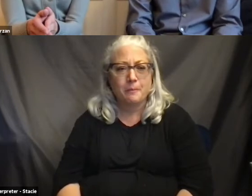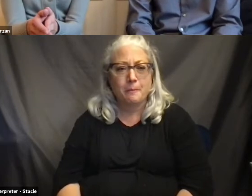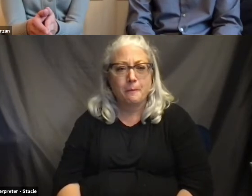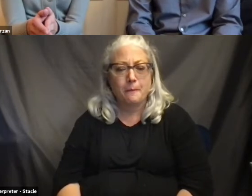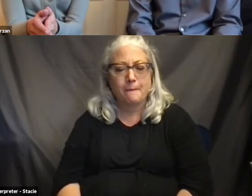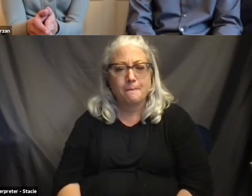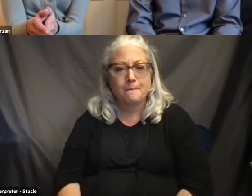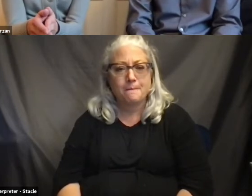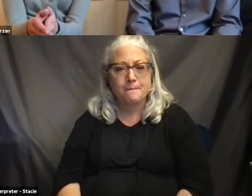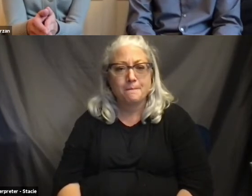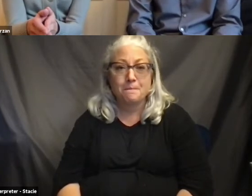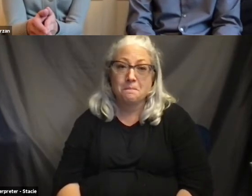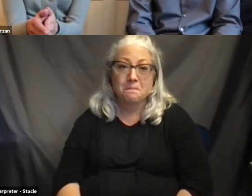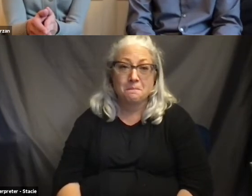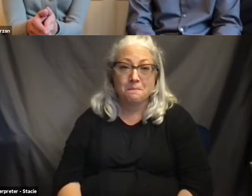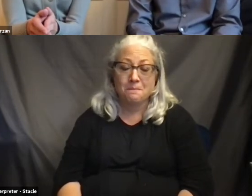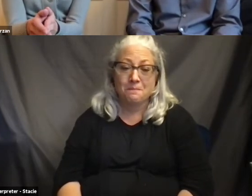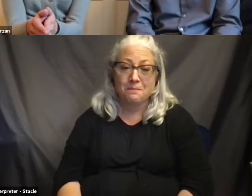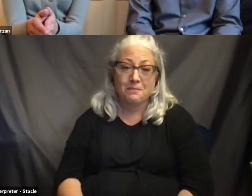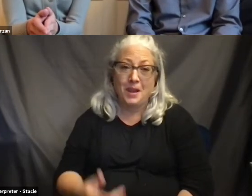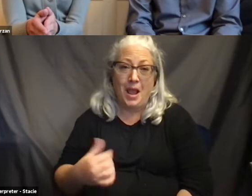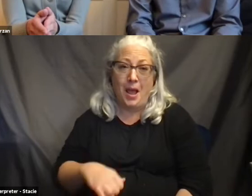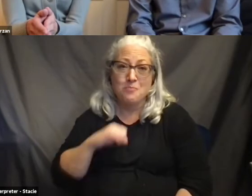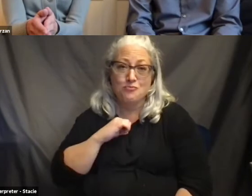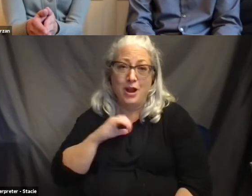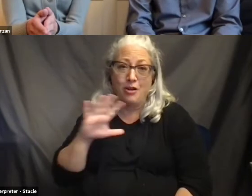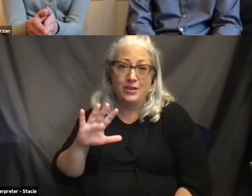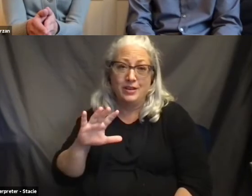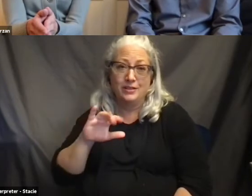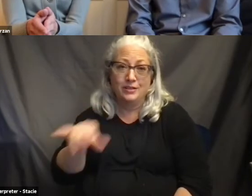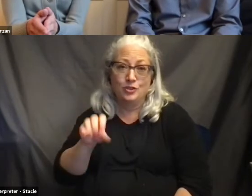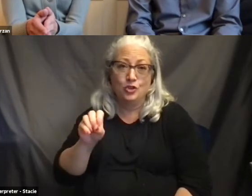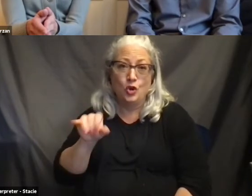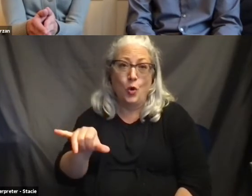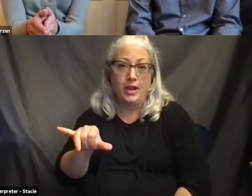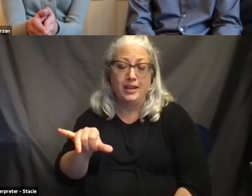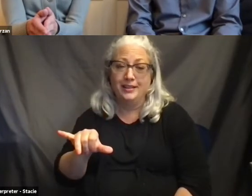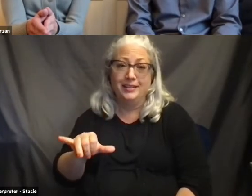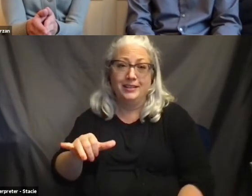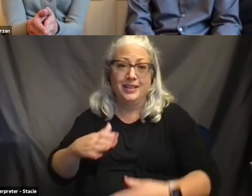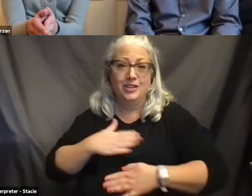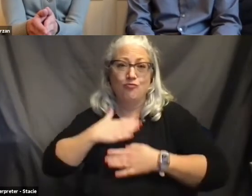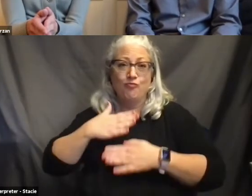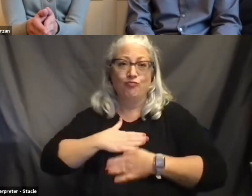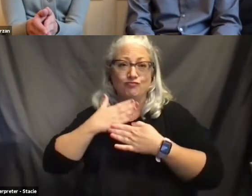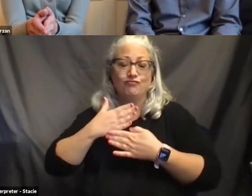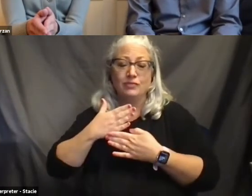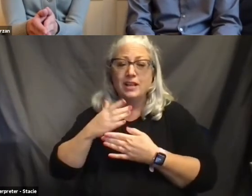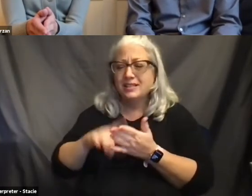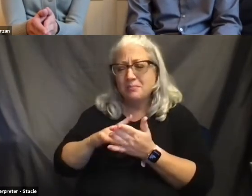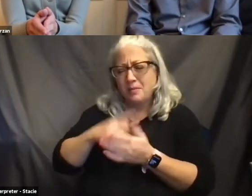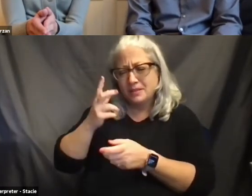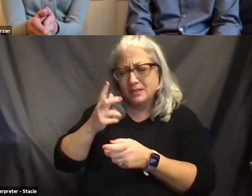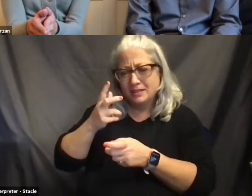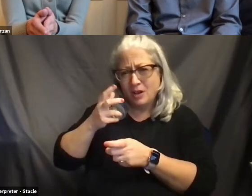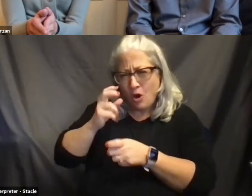I don't know. I'm proud of how kind of just joyous he is. Yeah, he's a funny kid. Yeah. As much as sometimes he's hard to understand, he